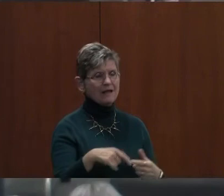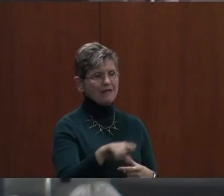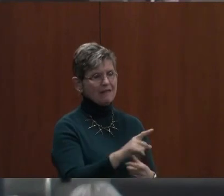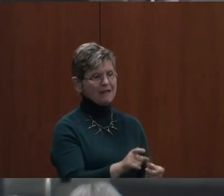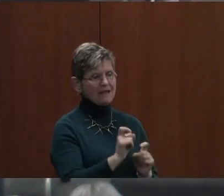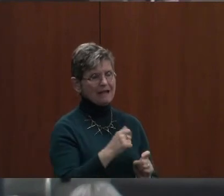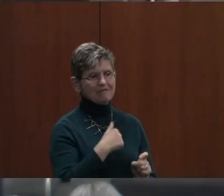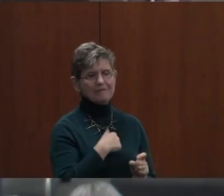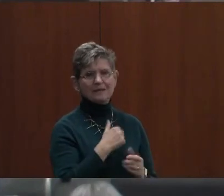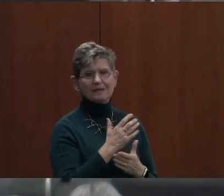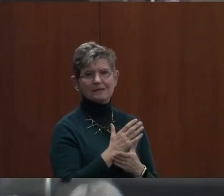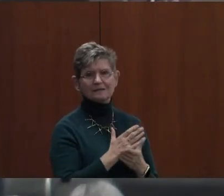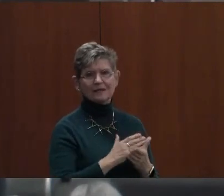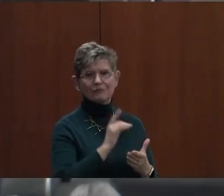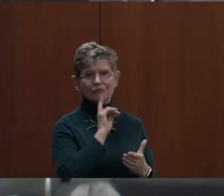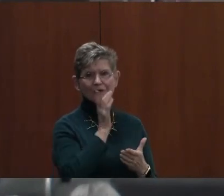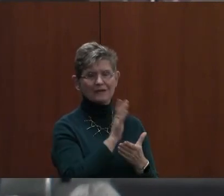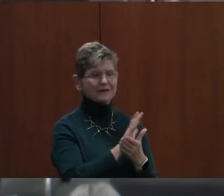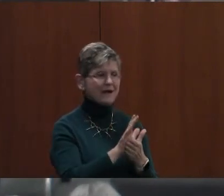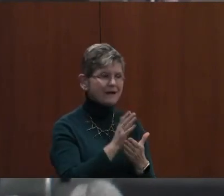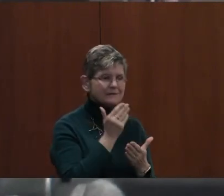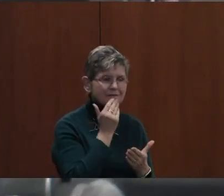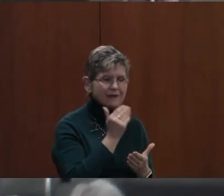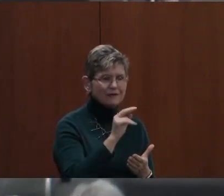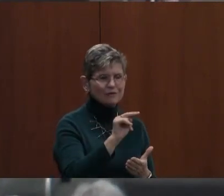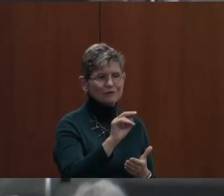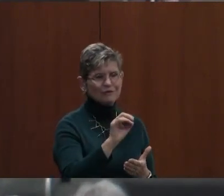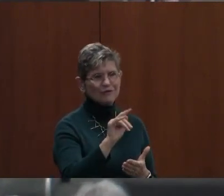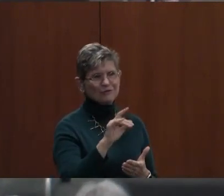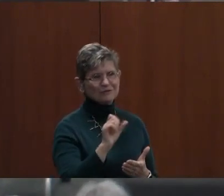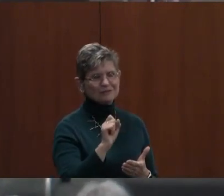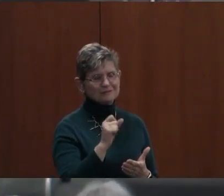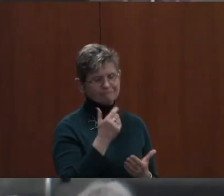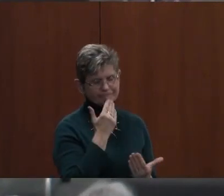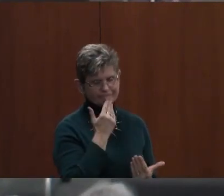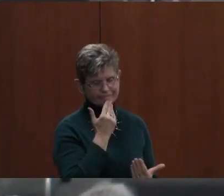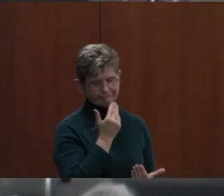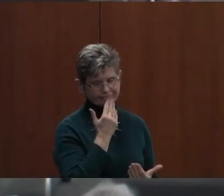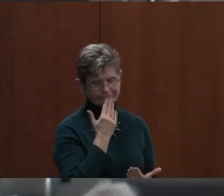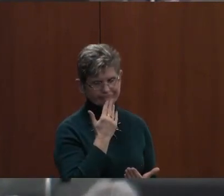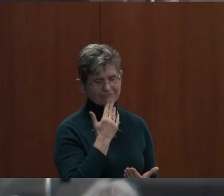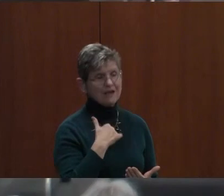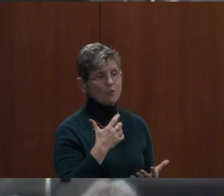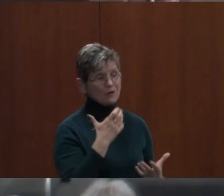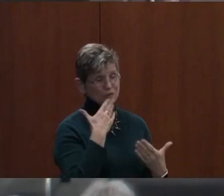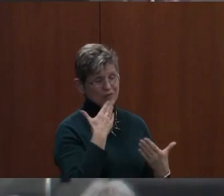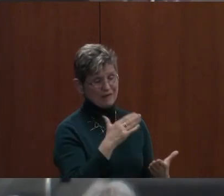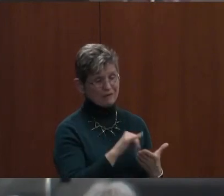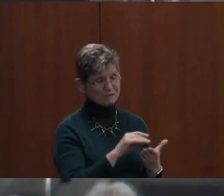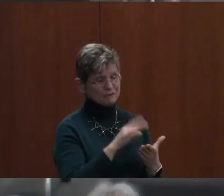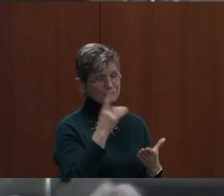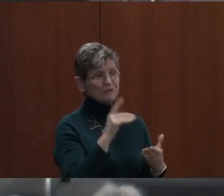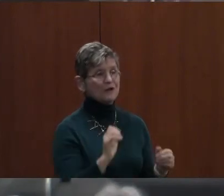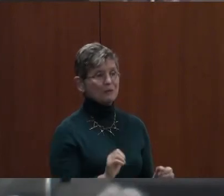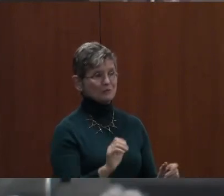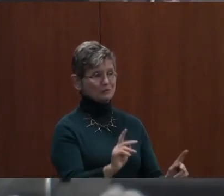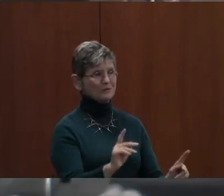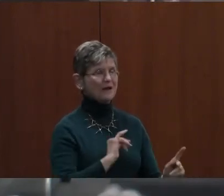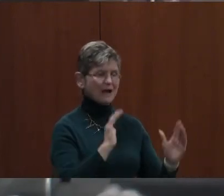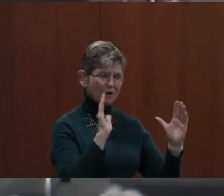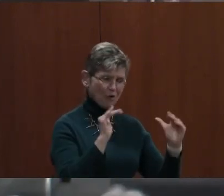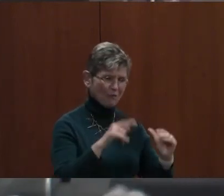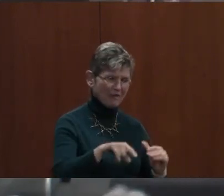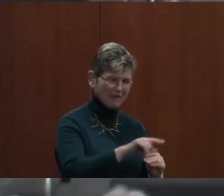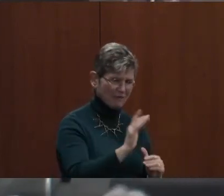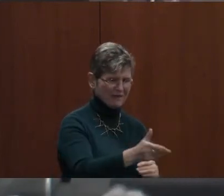me some really nice thank you notes, which I appreciated. So I want to thank them for the opportunity, and I hope that they